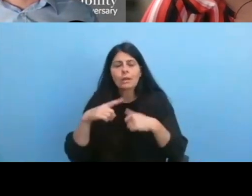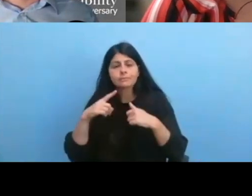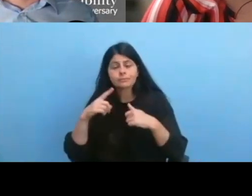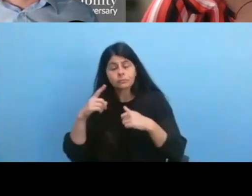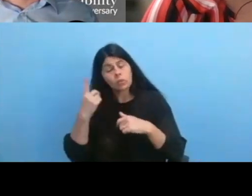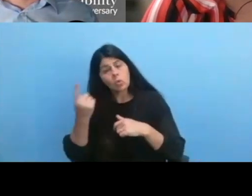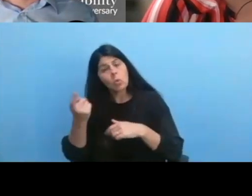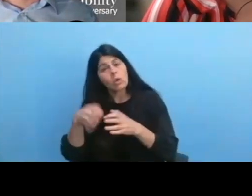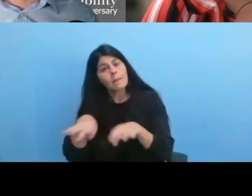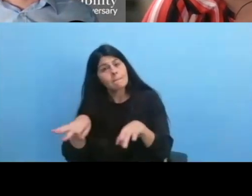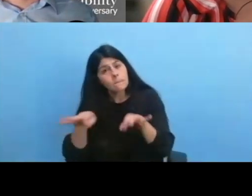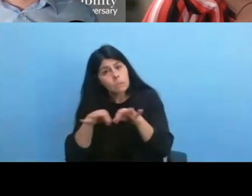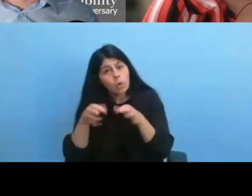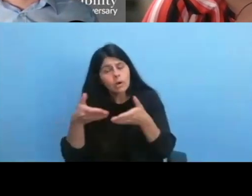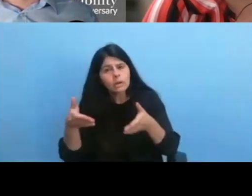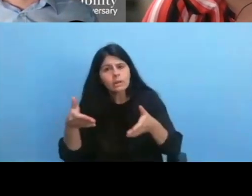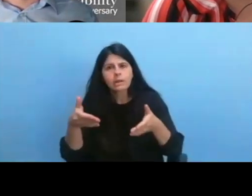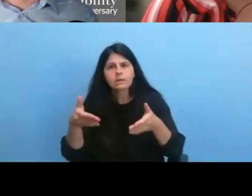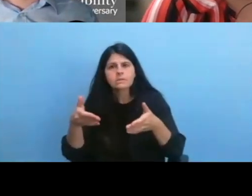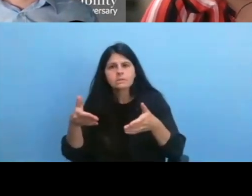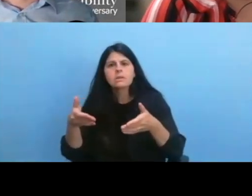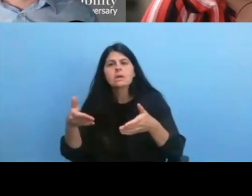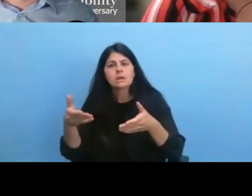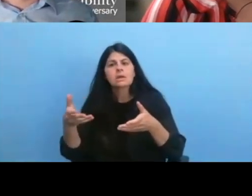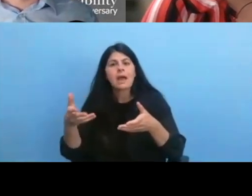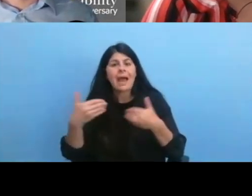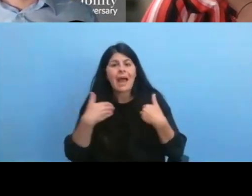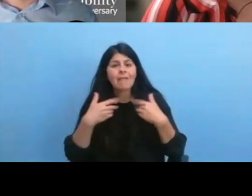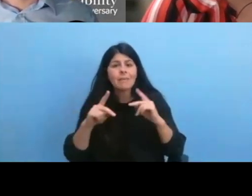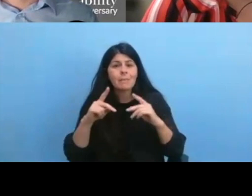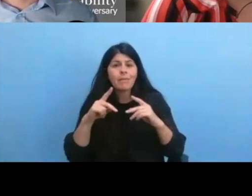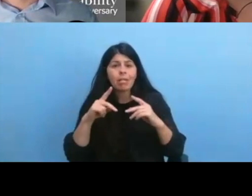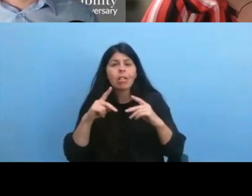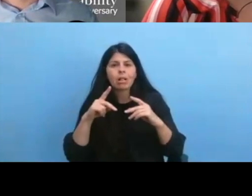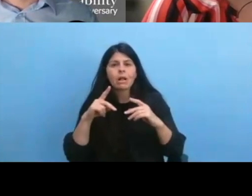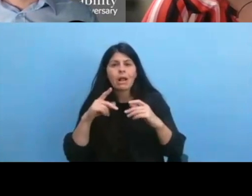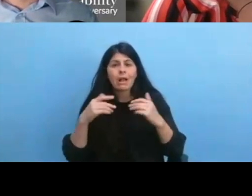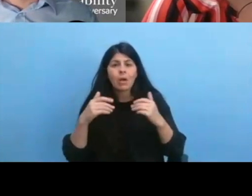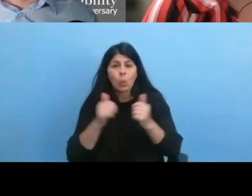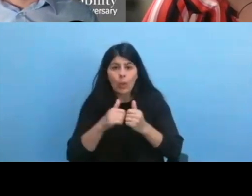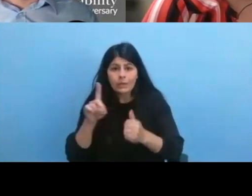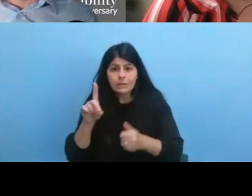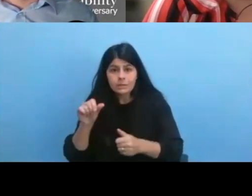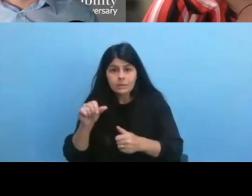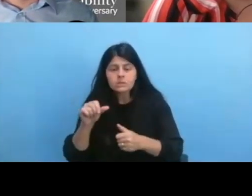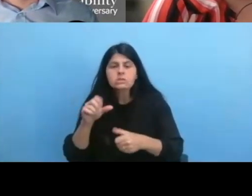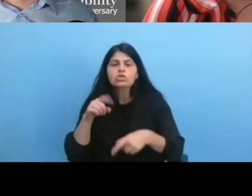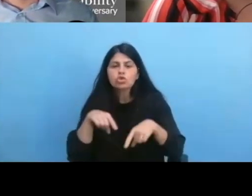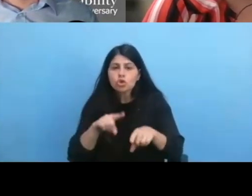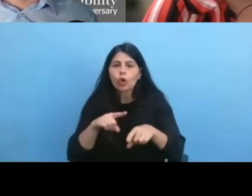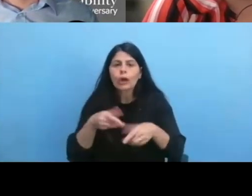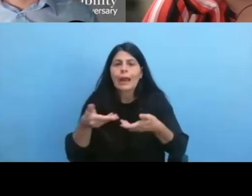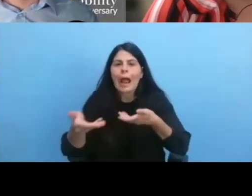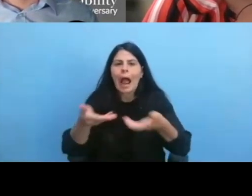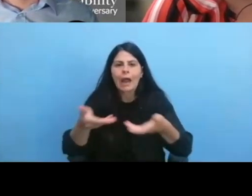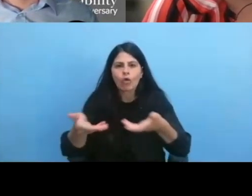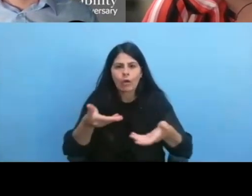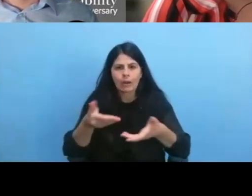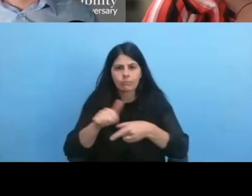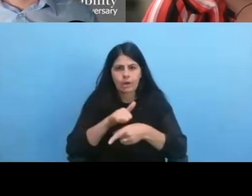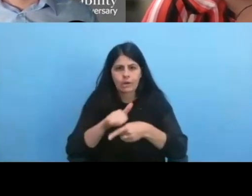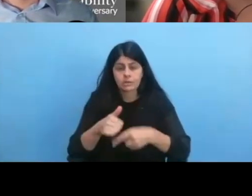getting people with disabilities in your hiring practices. I'm going to be much more willing to accommodate